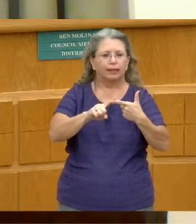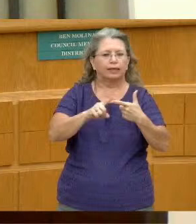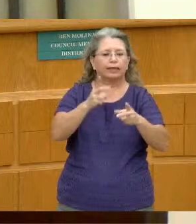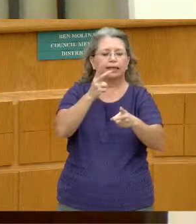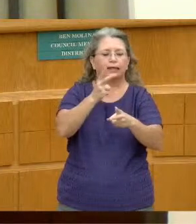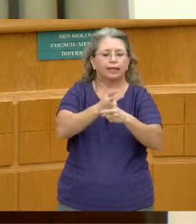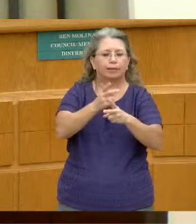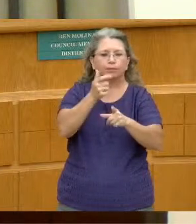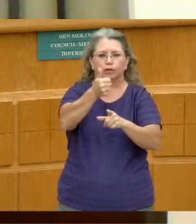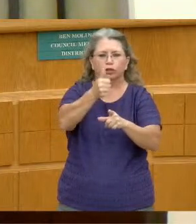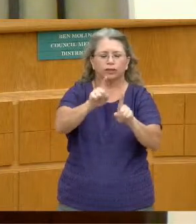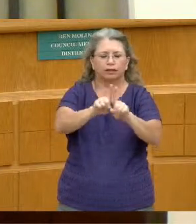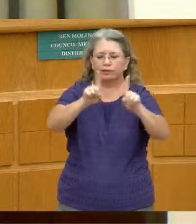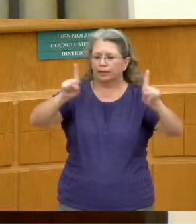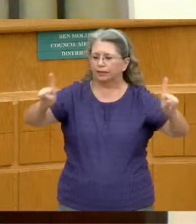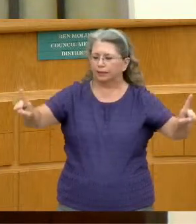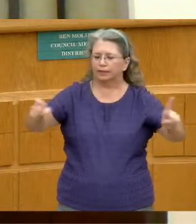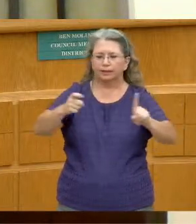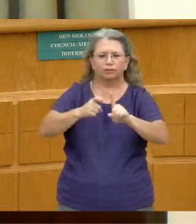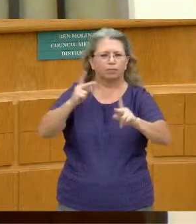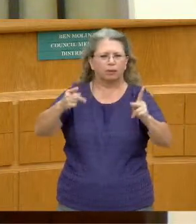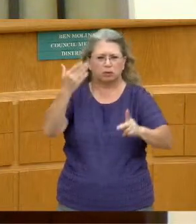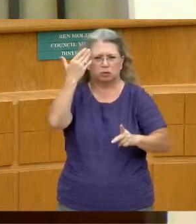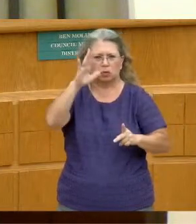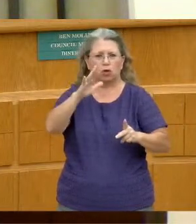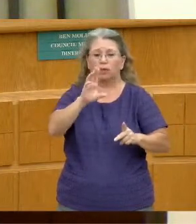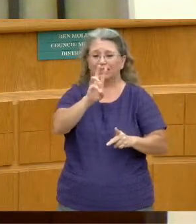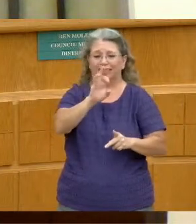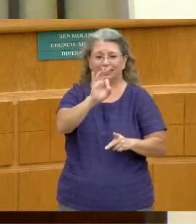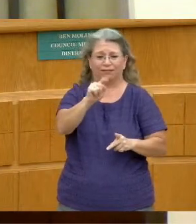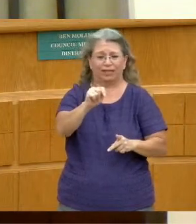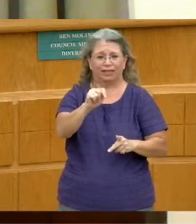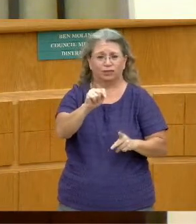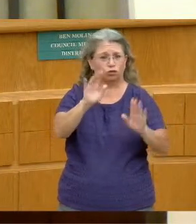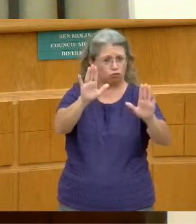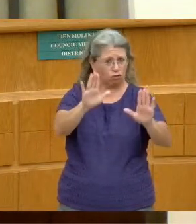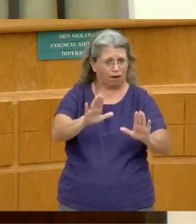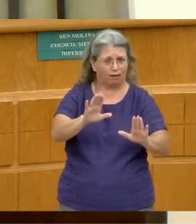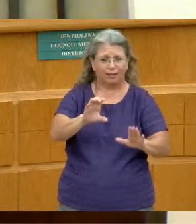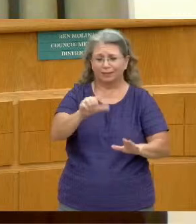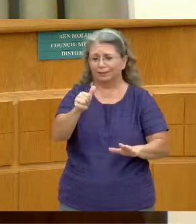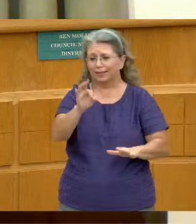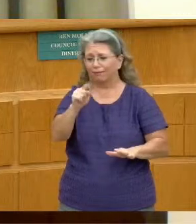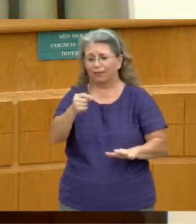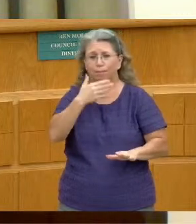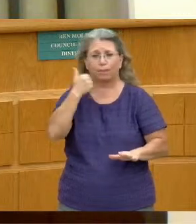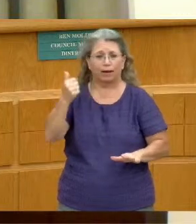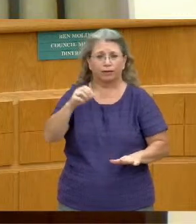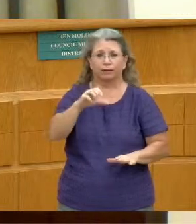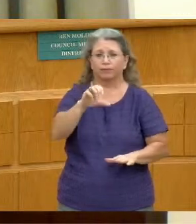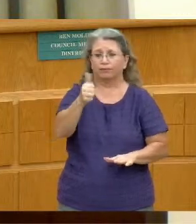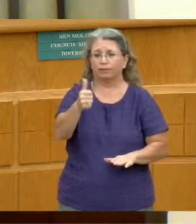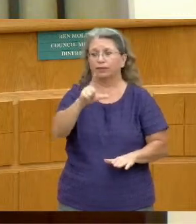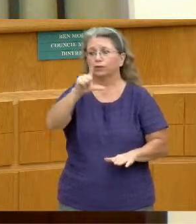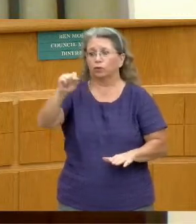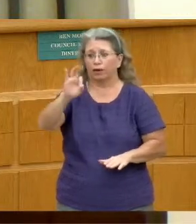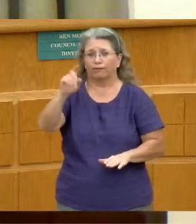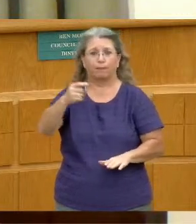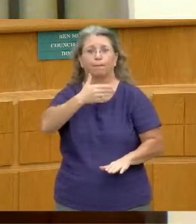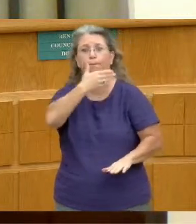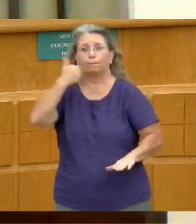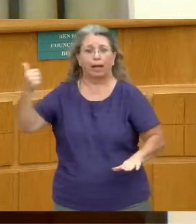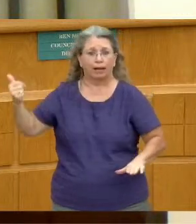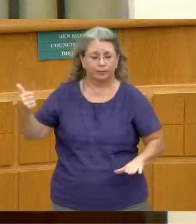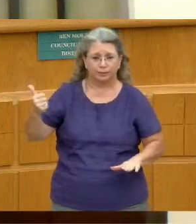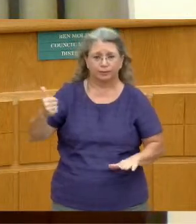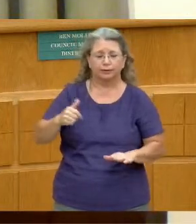from strangers. 6 feet is great. 10 feet is better. 15, 20 feet is even better than 6. Stay distanced